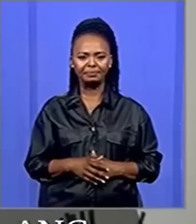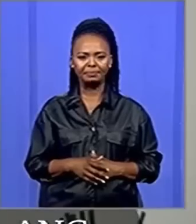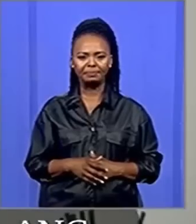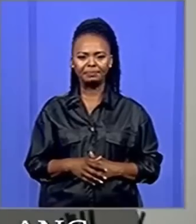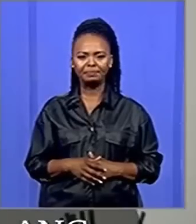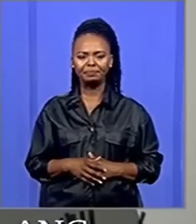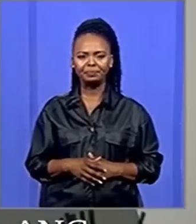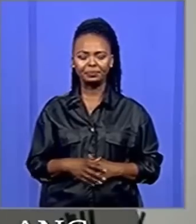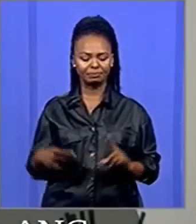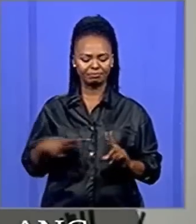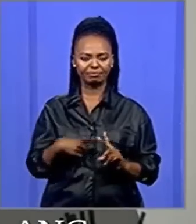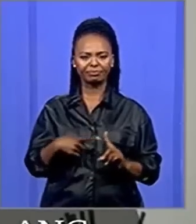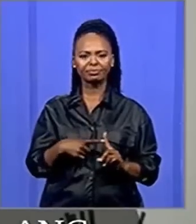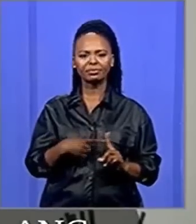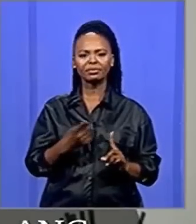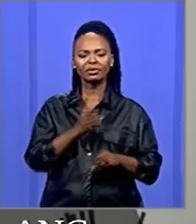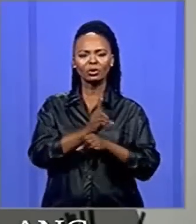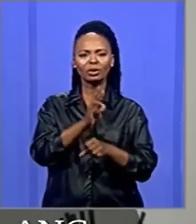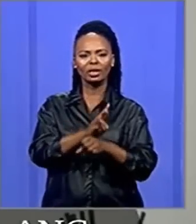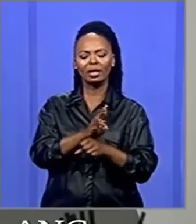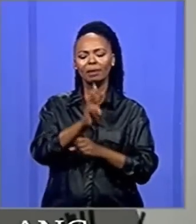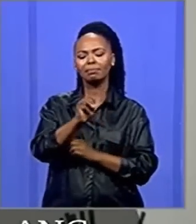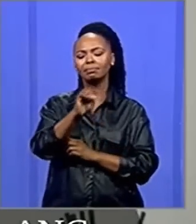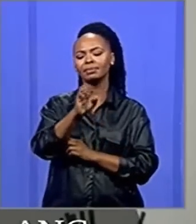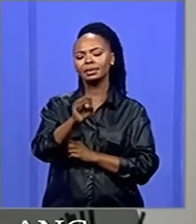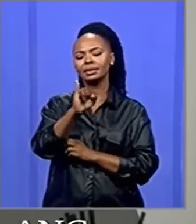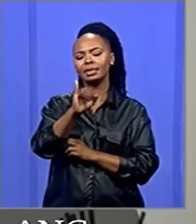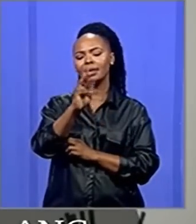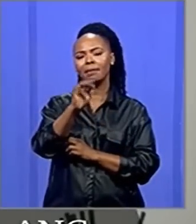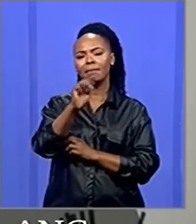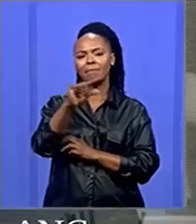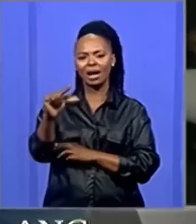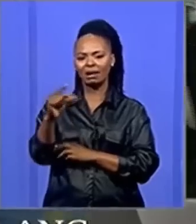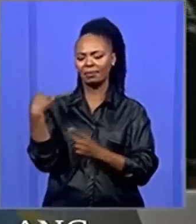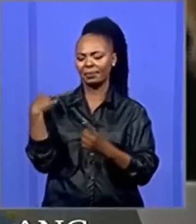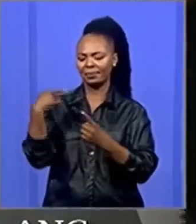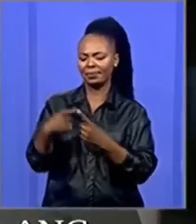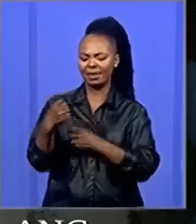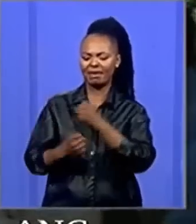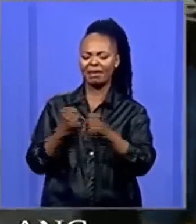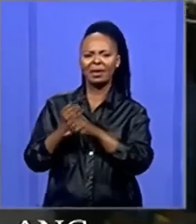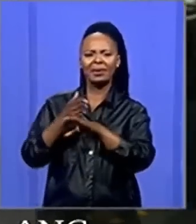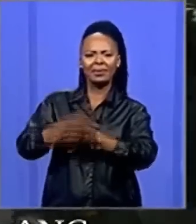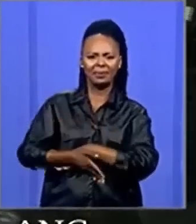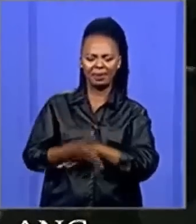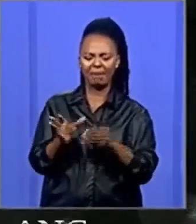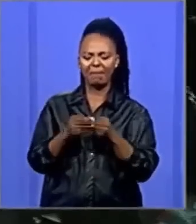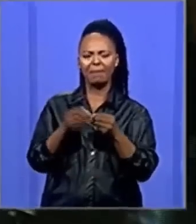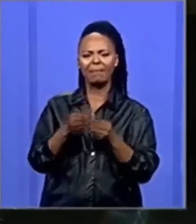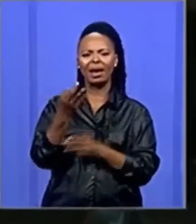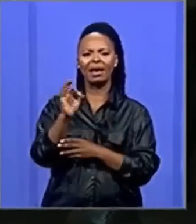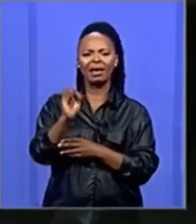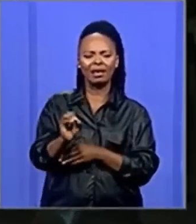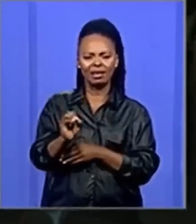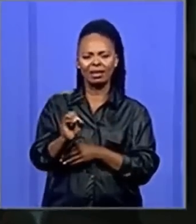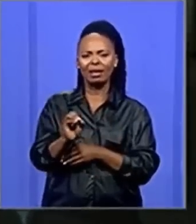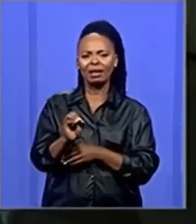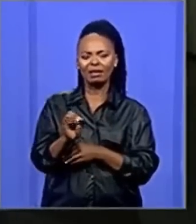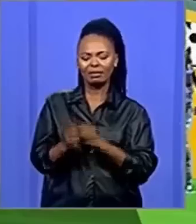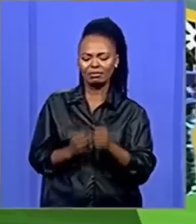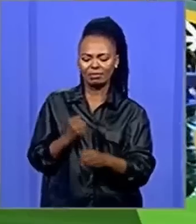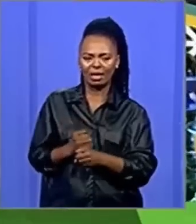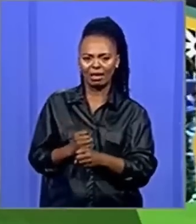Ngaka Msimang o re ka mora dilemo tse 60 e le setho sa ANC o fihleletse qeto ya ho itokolla mokgeng ka